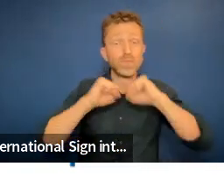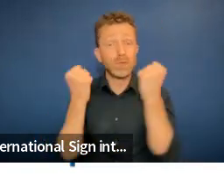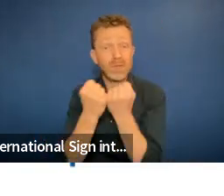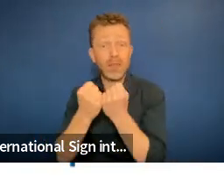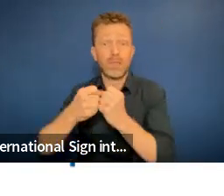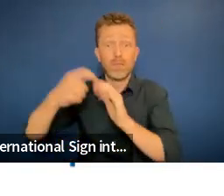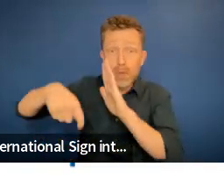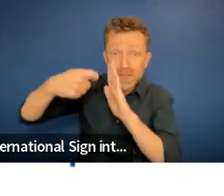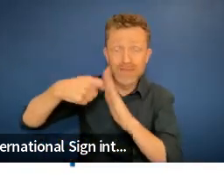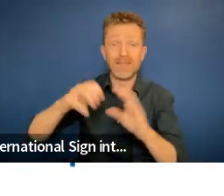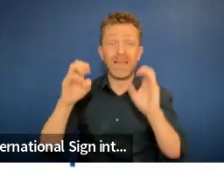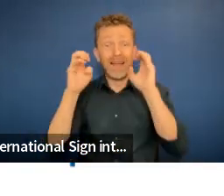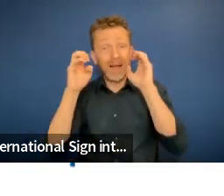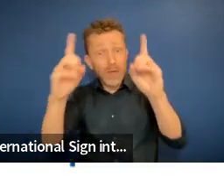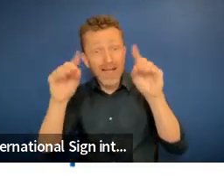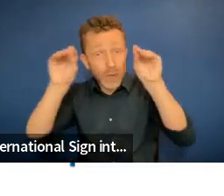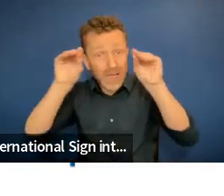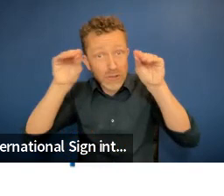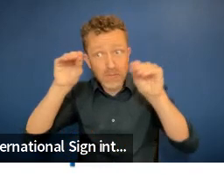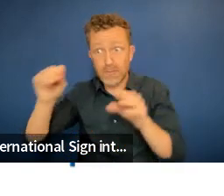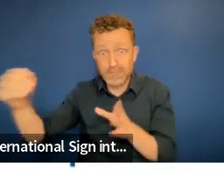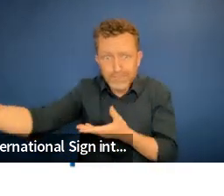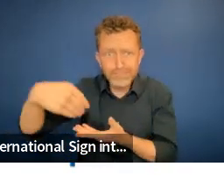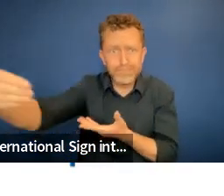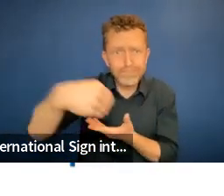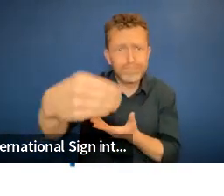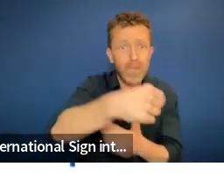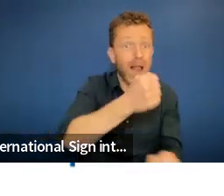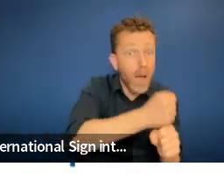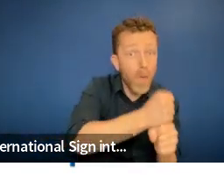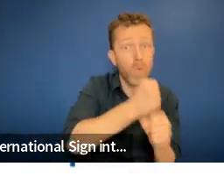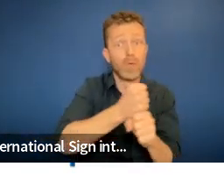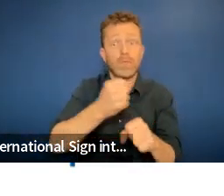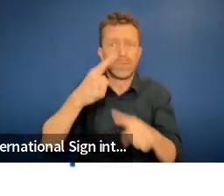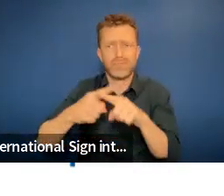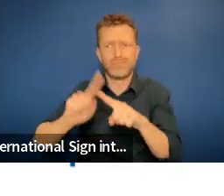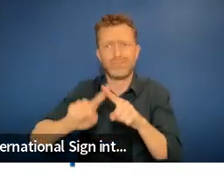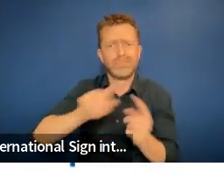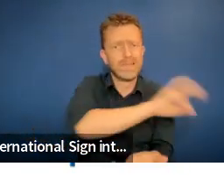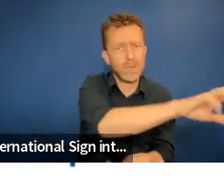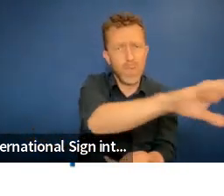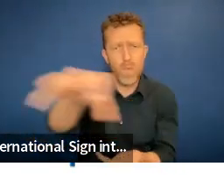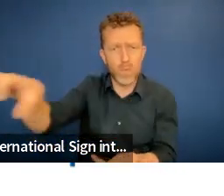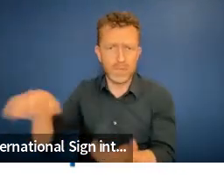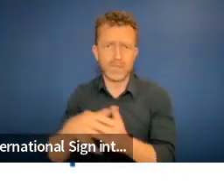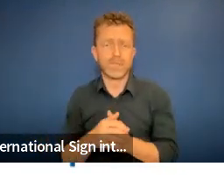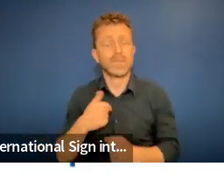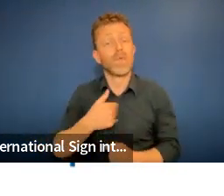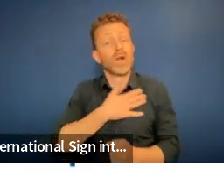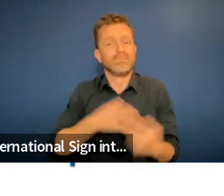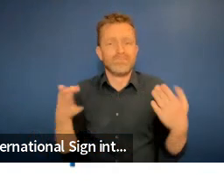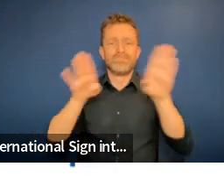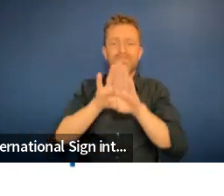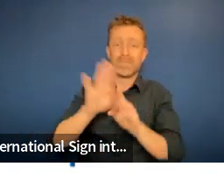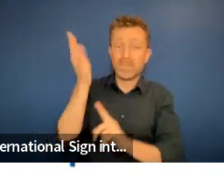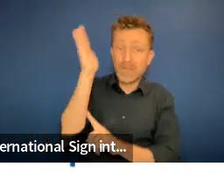takeaway messages. Number 1, to further prioritize assistive technology within the country,